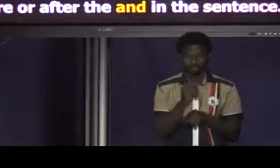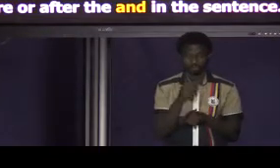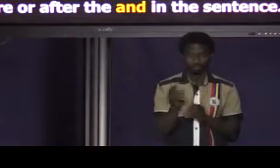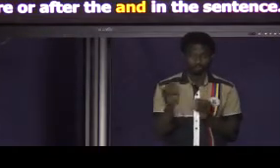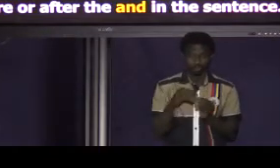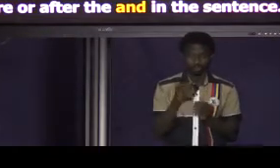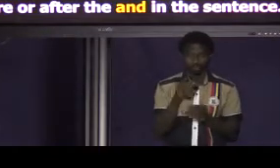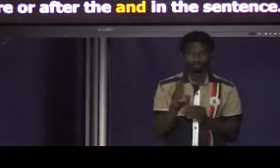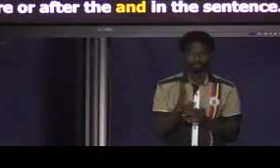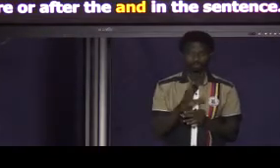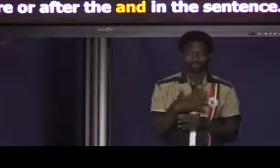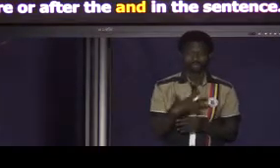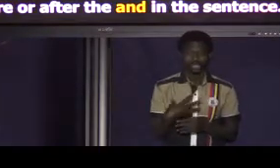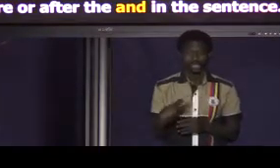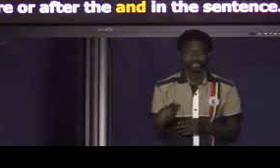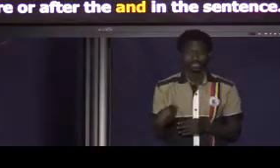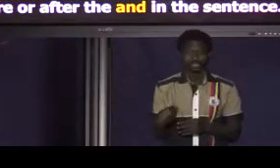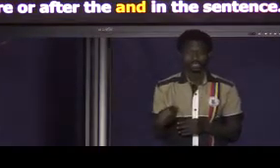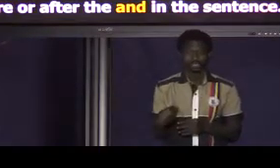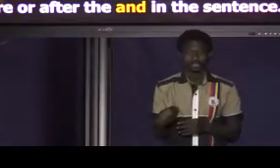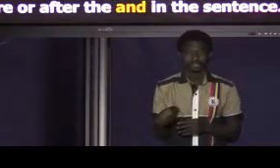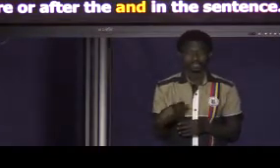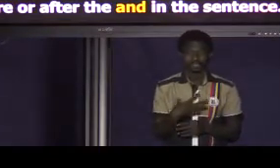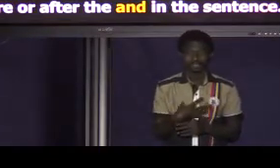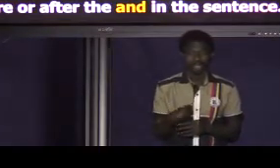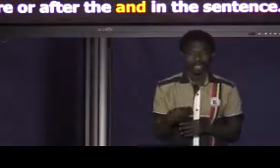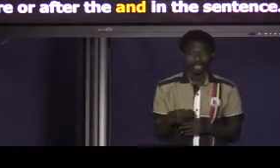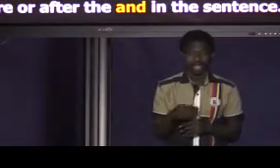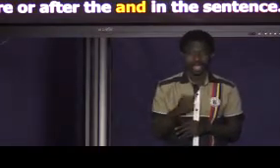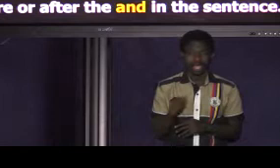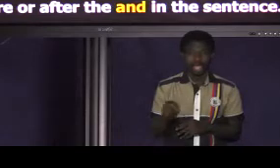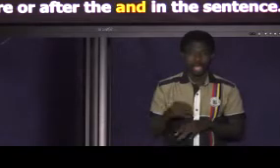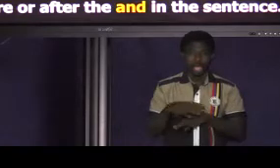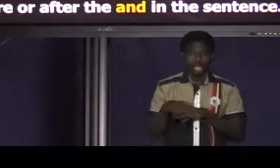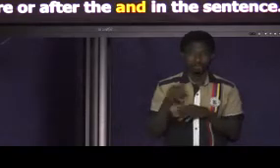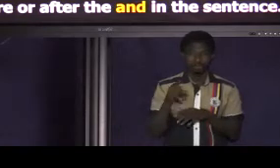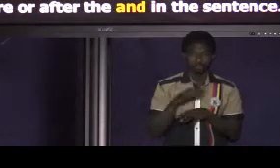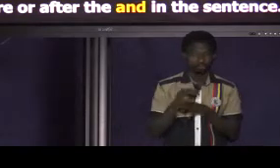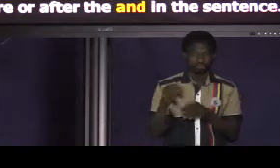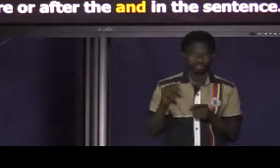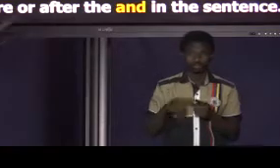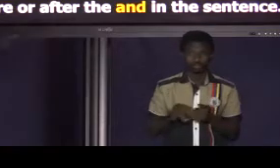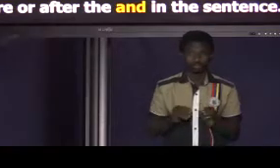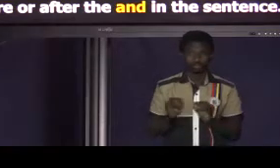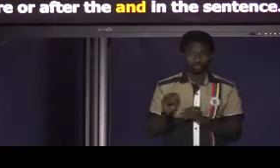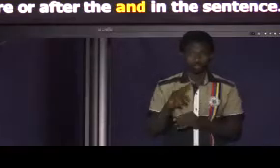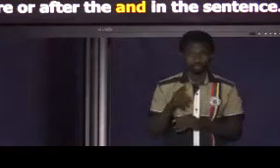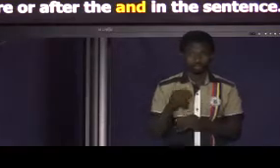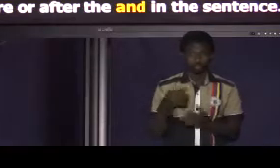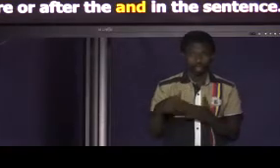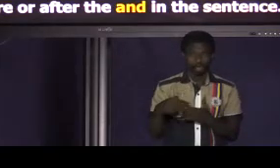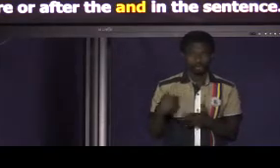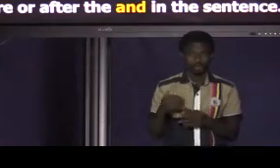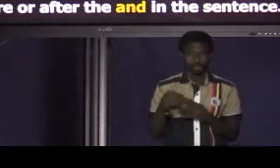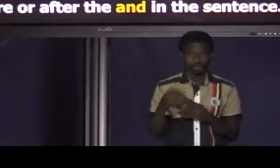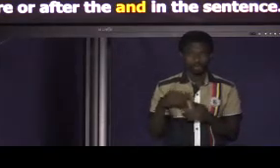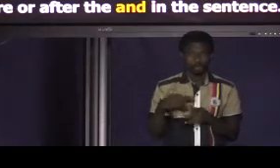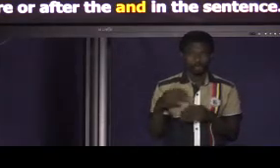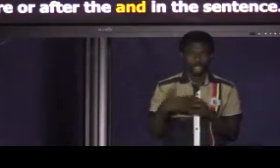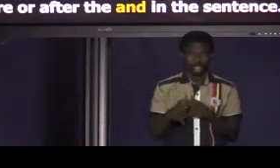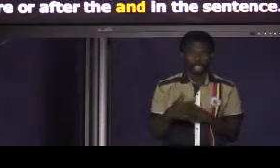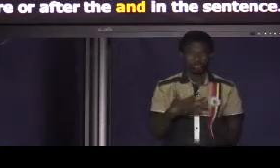use and an envelope. And you don't need to put a comma before or after